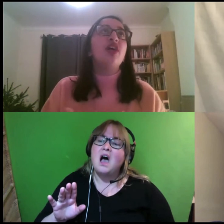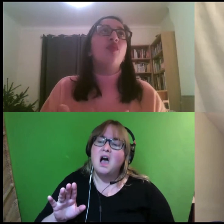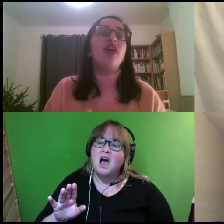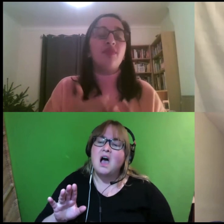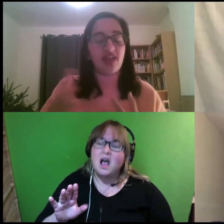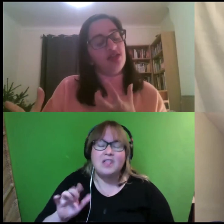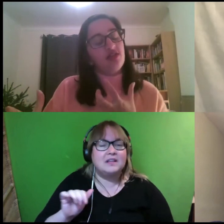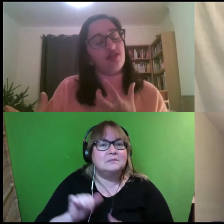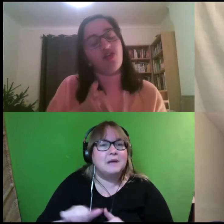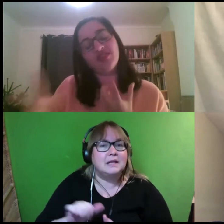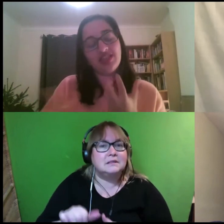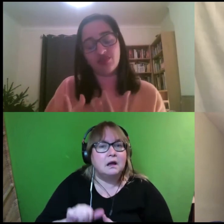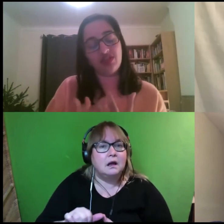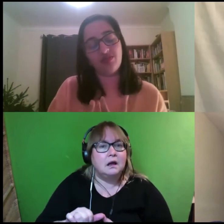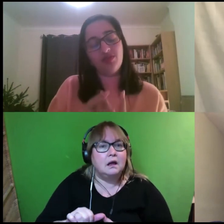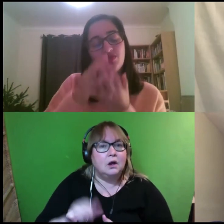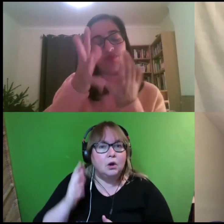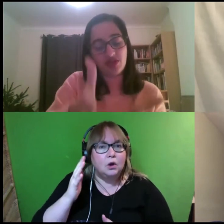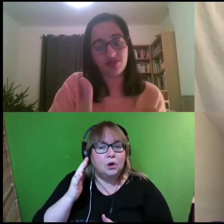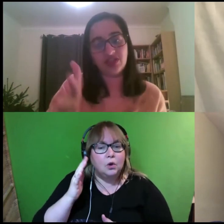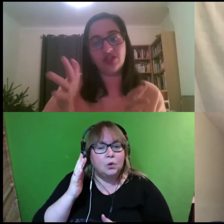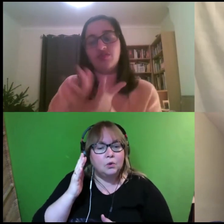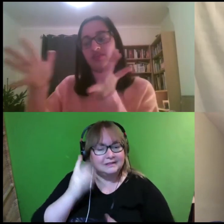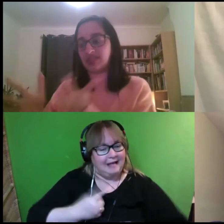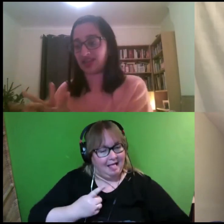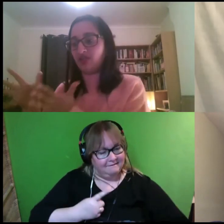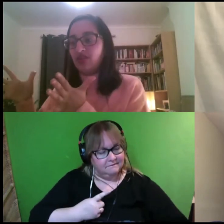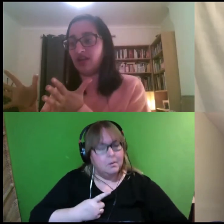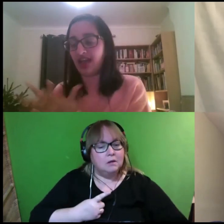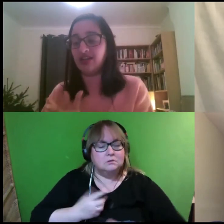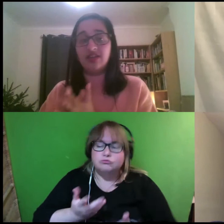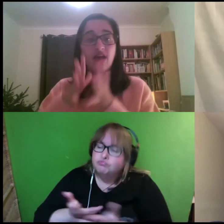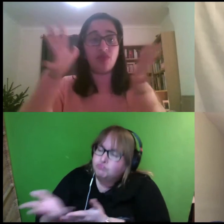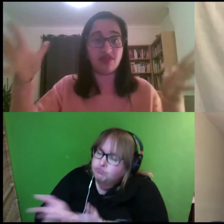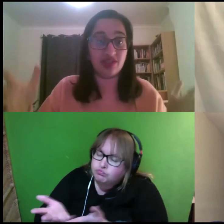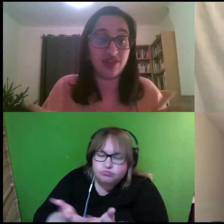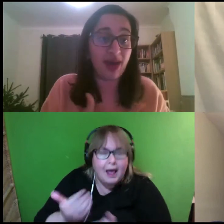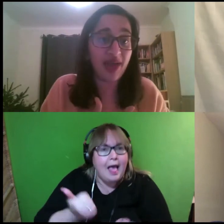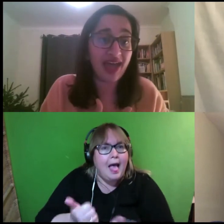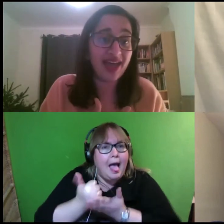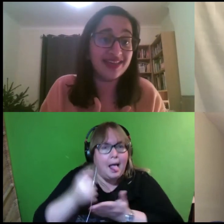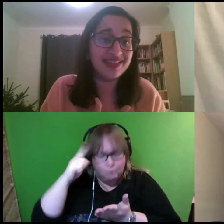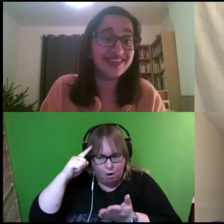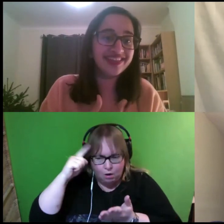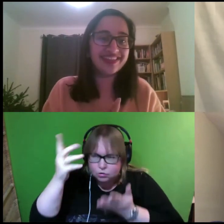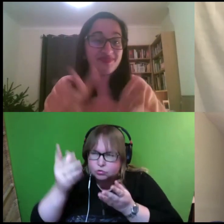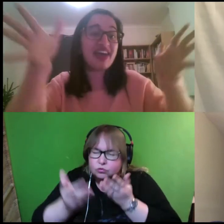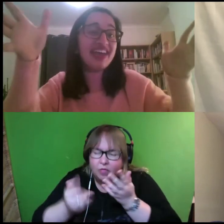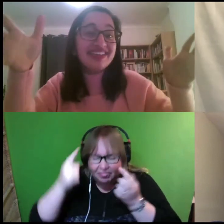do when I'm in conversation with other people, whether it's you, whether it's Salma and Helen, and whether it's with our